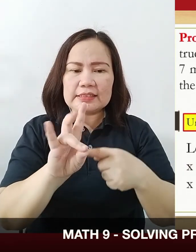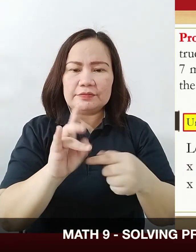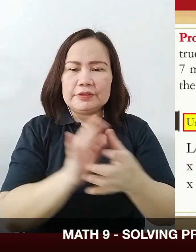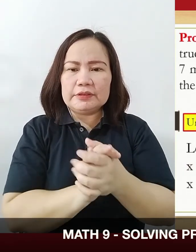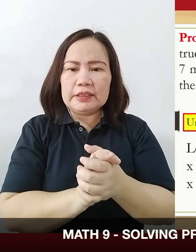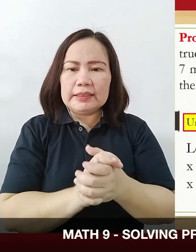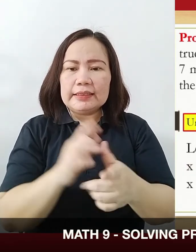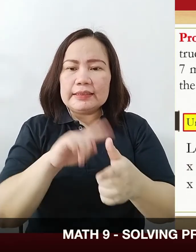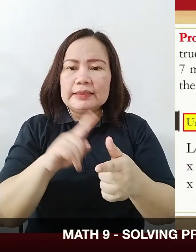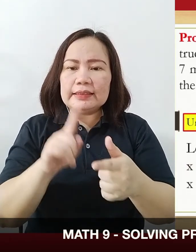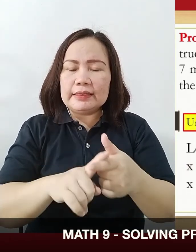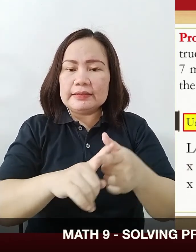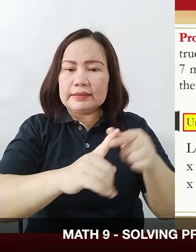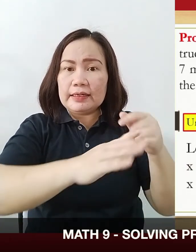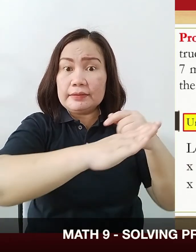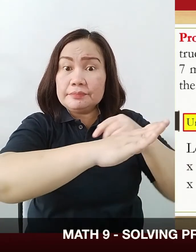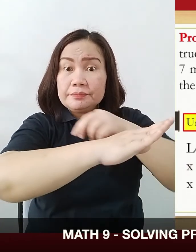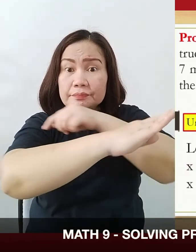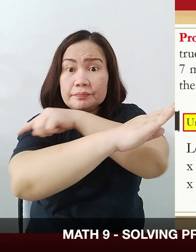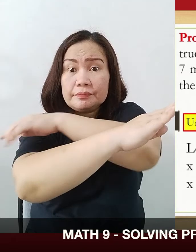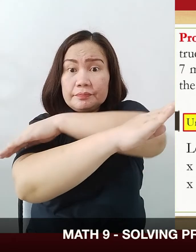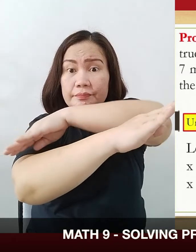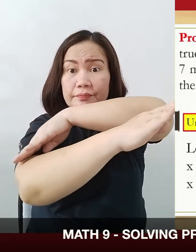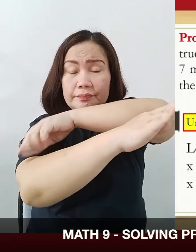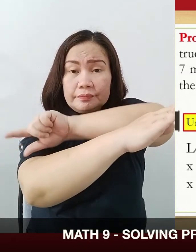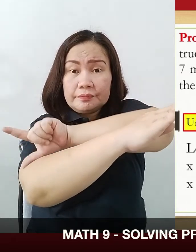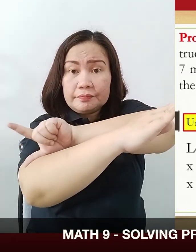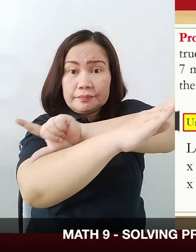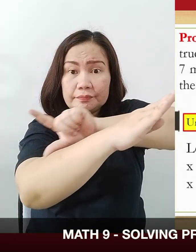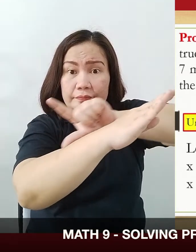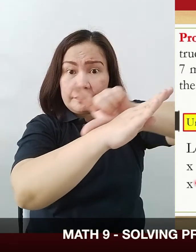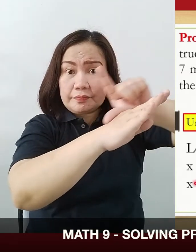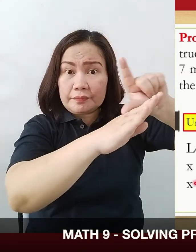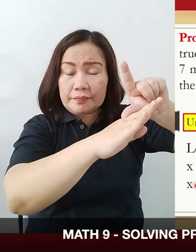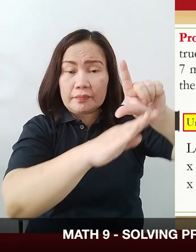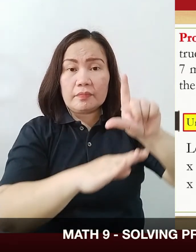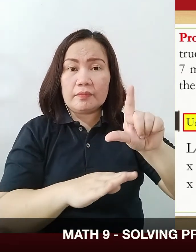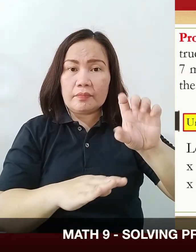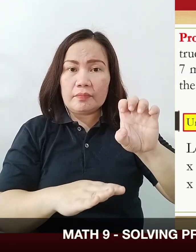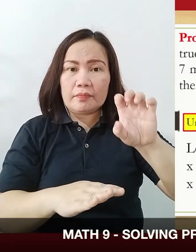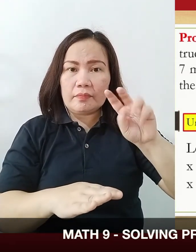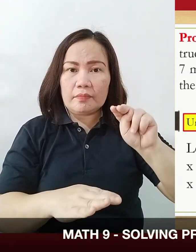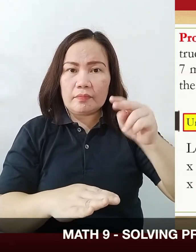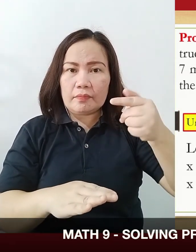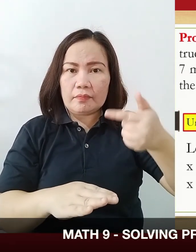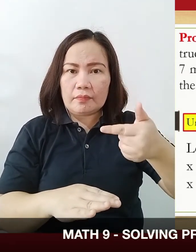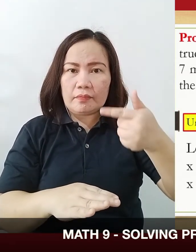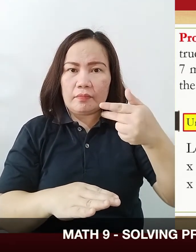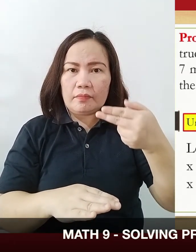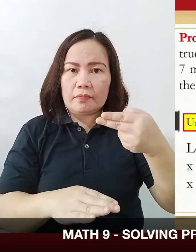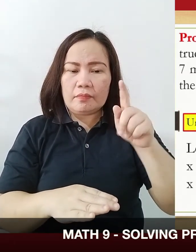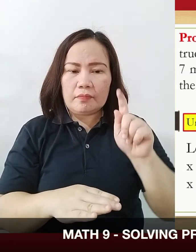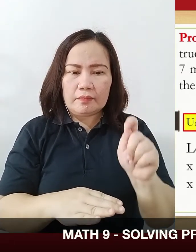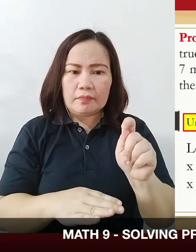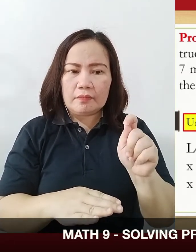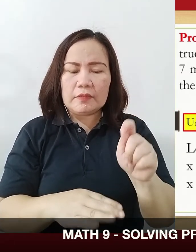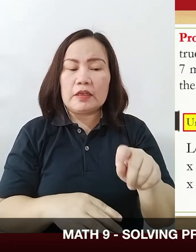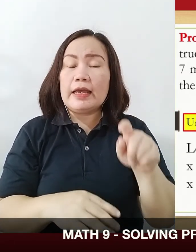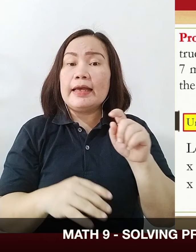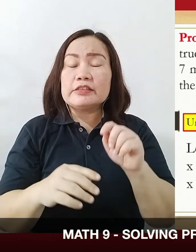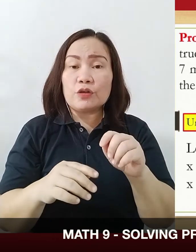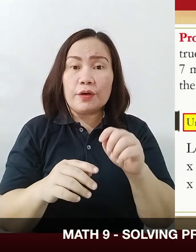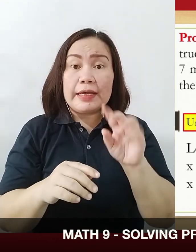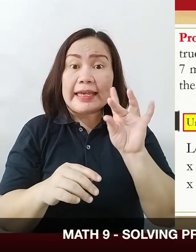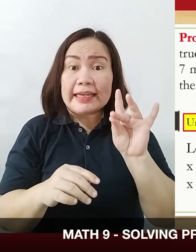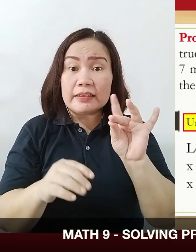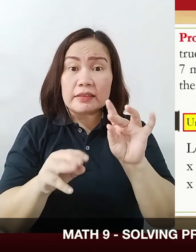the length of the ramp, ito siya, kung gaano siya kahaba, is 8 meters longer than the